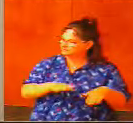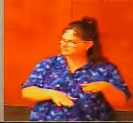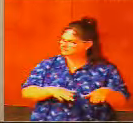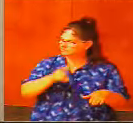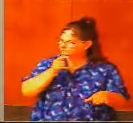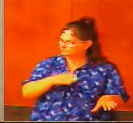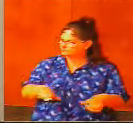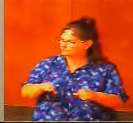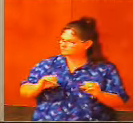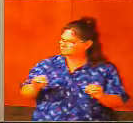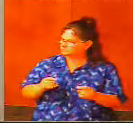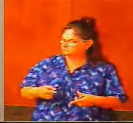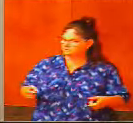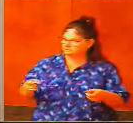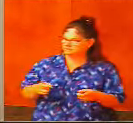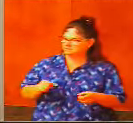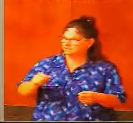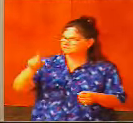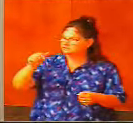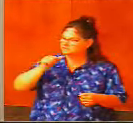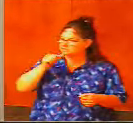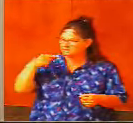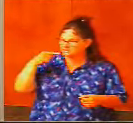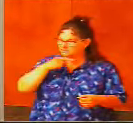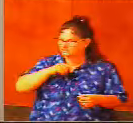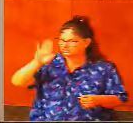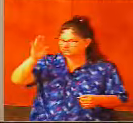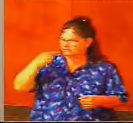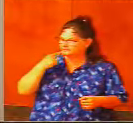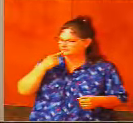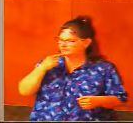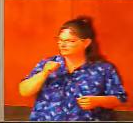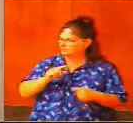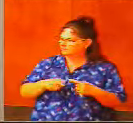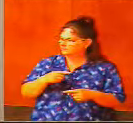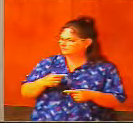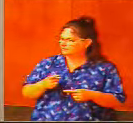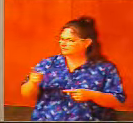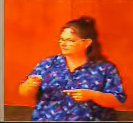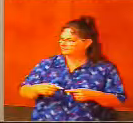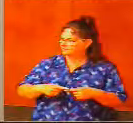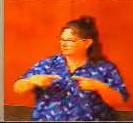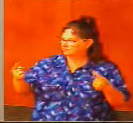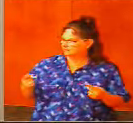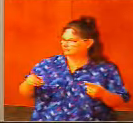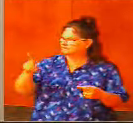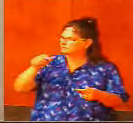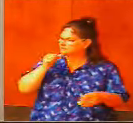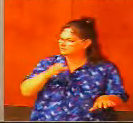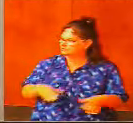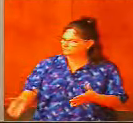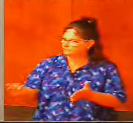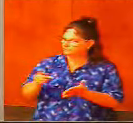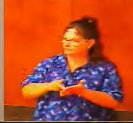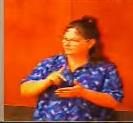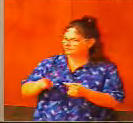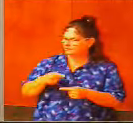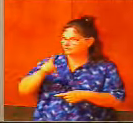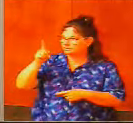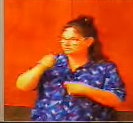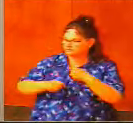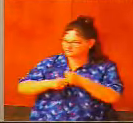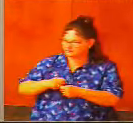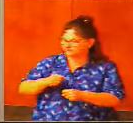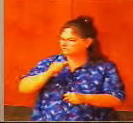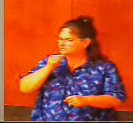no sin, nor was deceit found in his mouth, who when he was reviled did not revile in return. When he suffered, he did